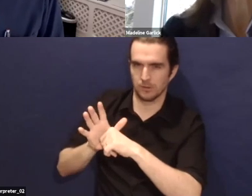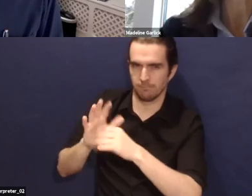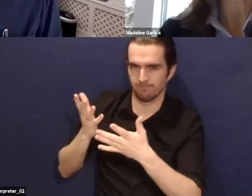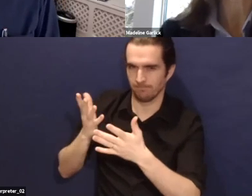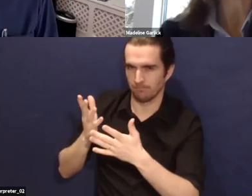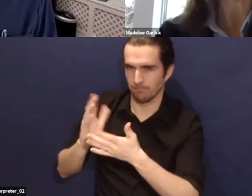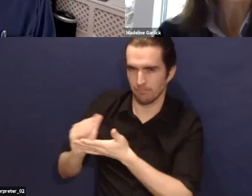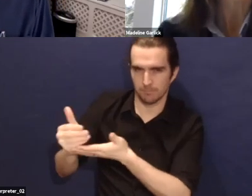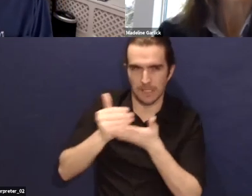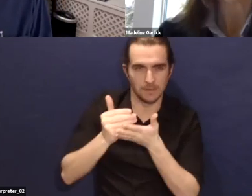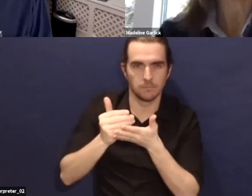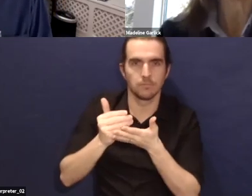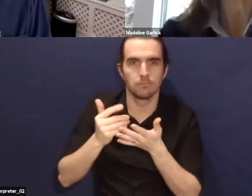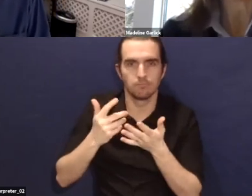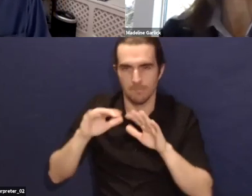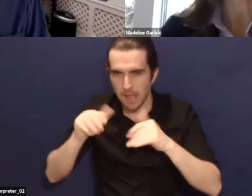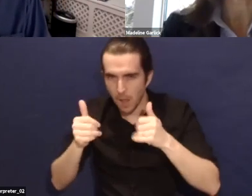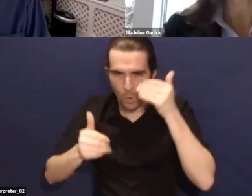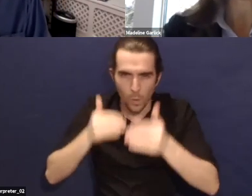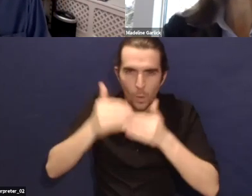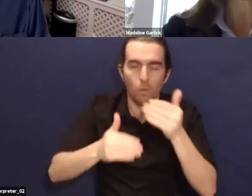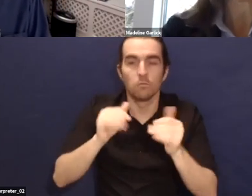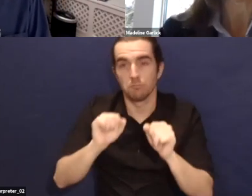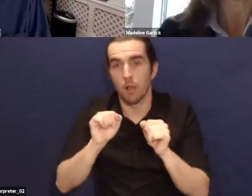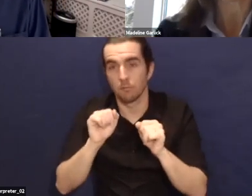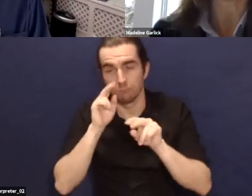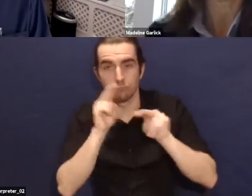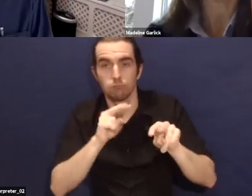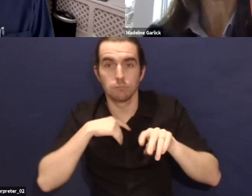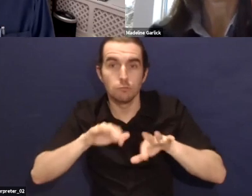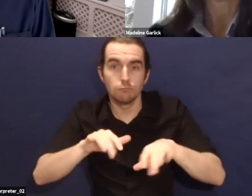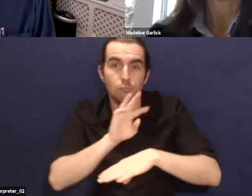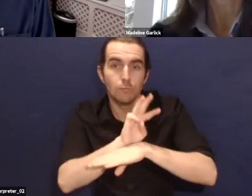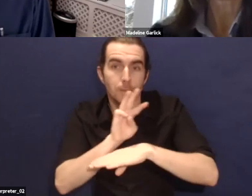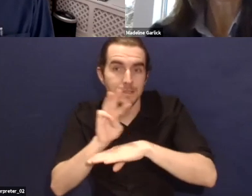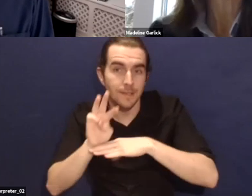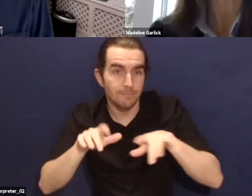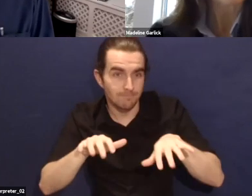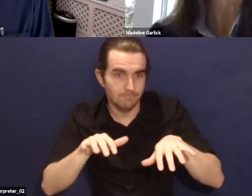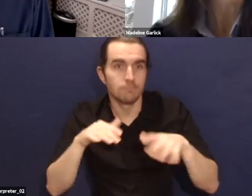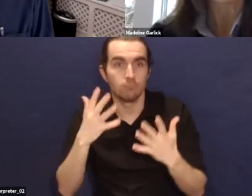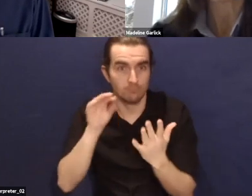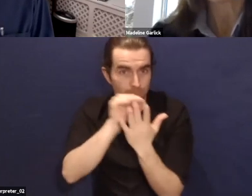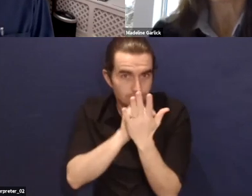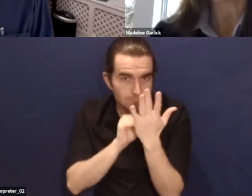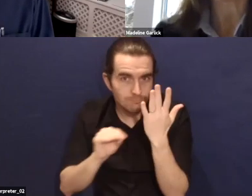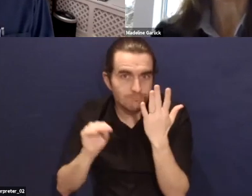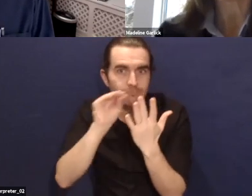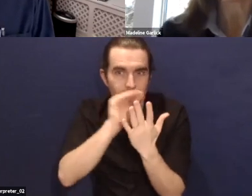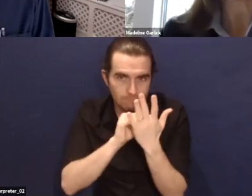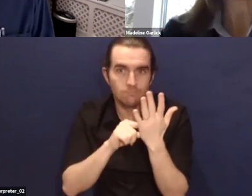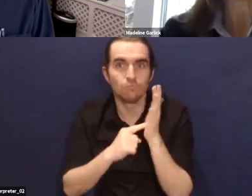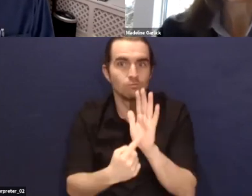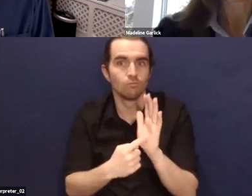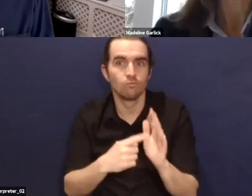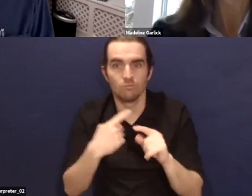that shows us that 140 states out of the 190 that we've observed have fully or partially closed their borders at some